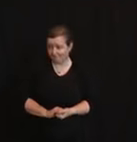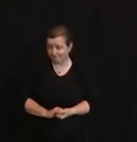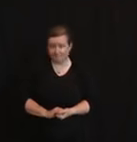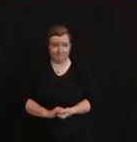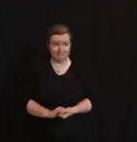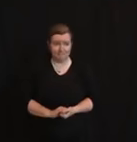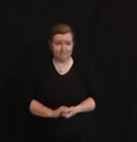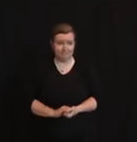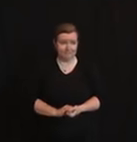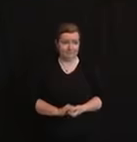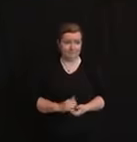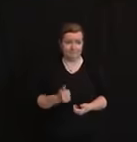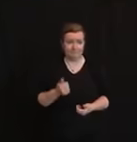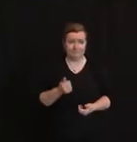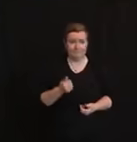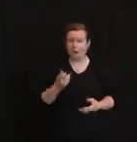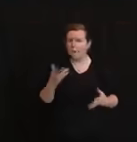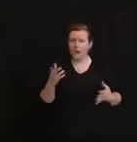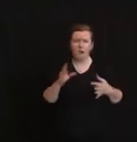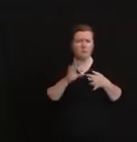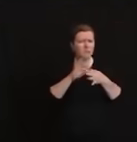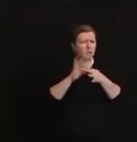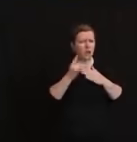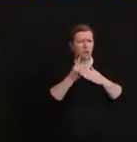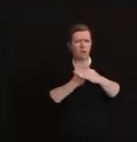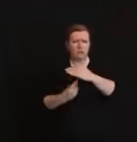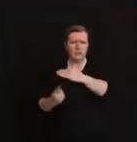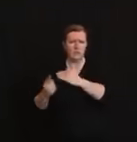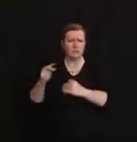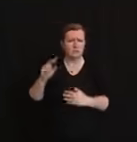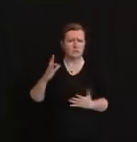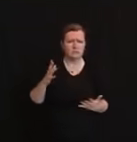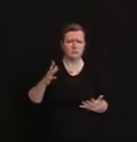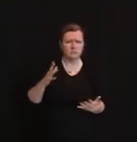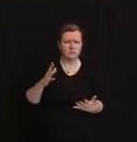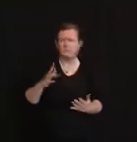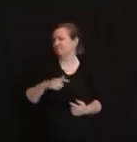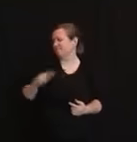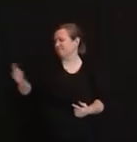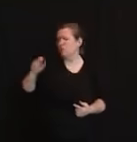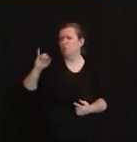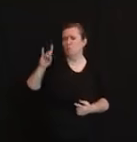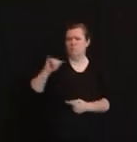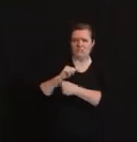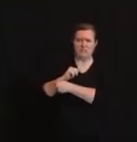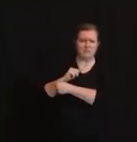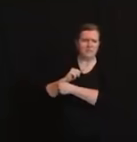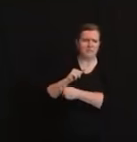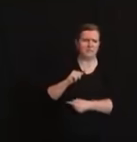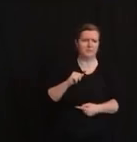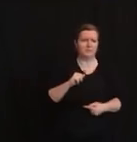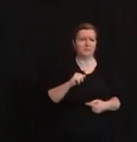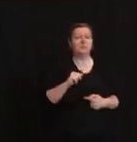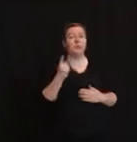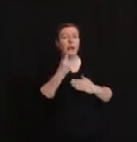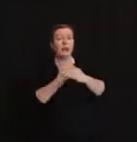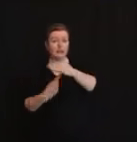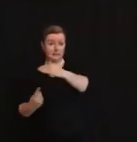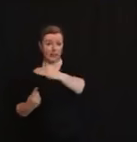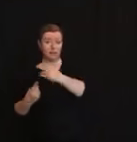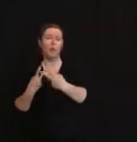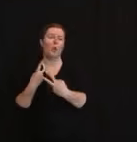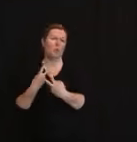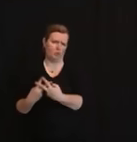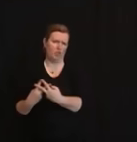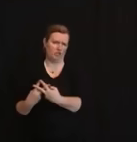isolation or South Jersey, Judy? Sure. First on isolation and quarantine, we are identifying